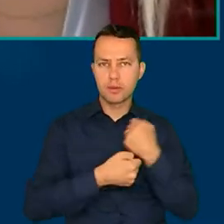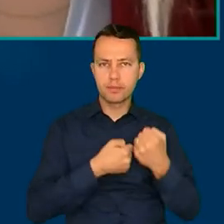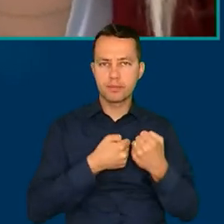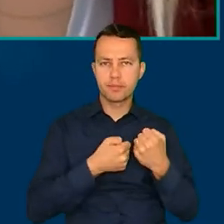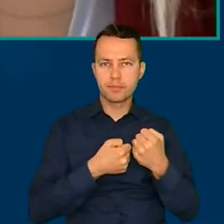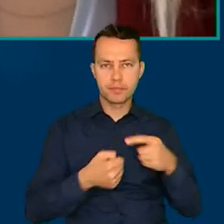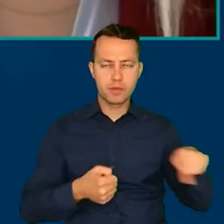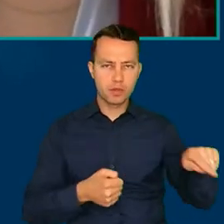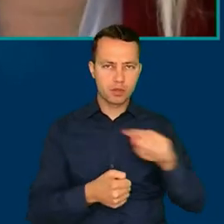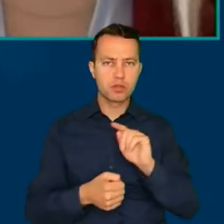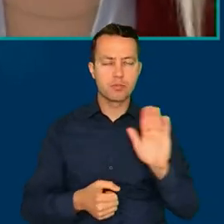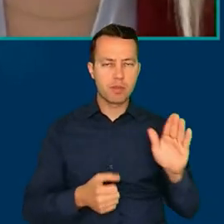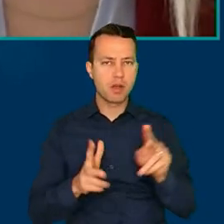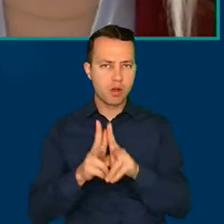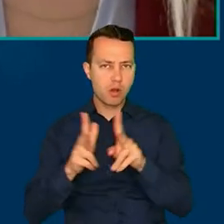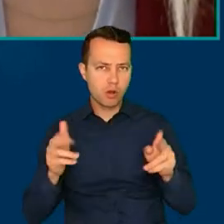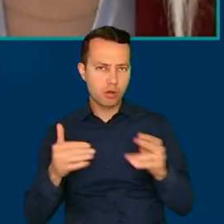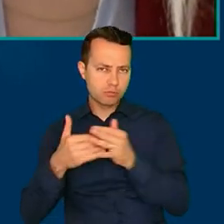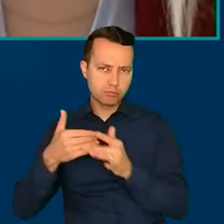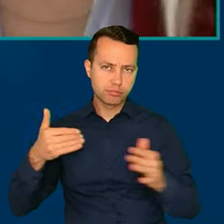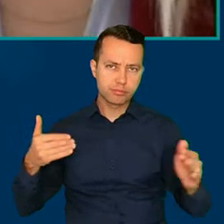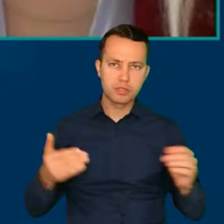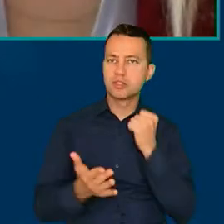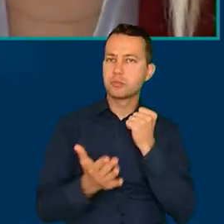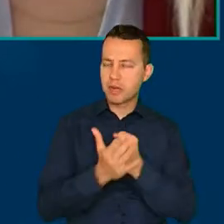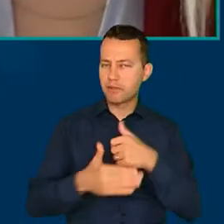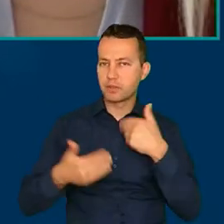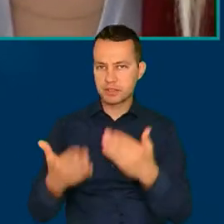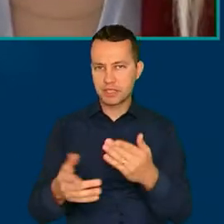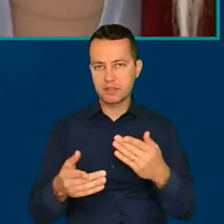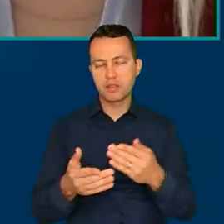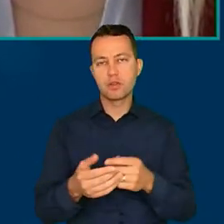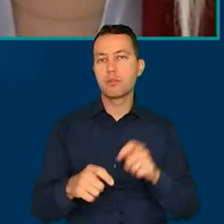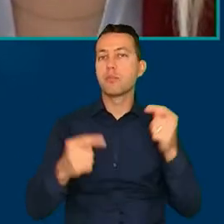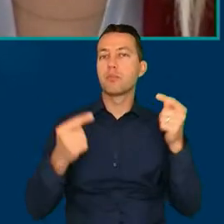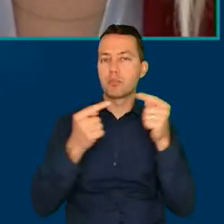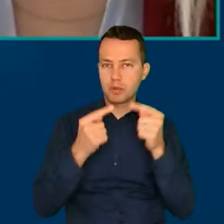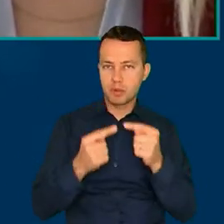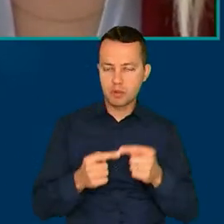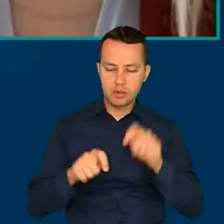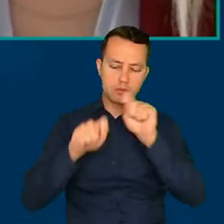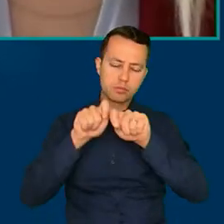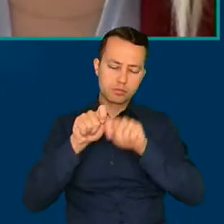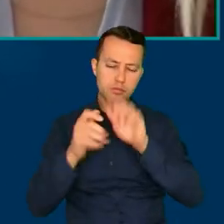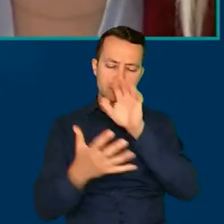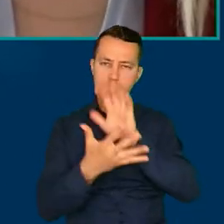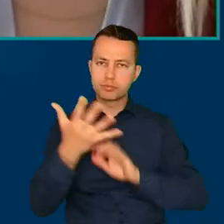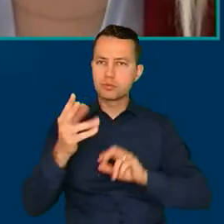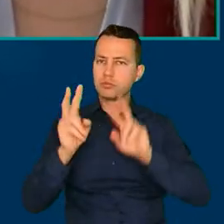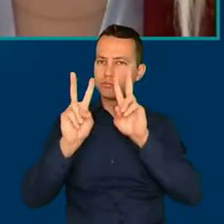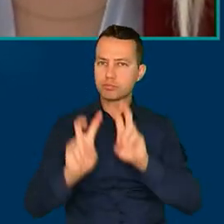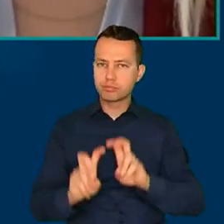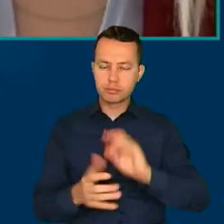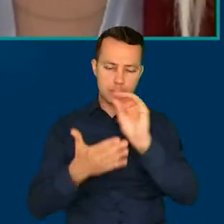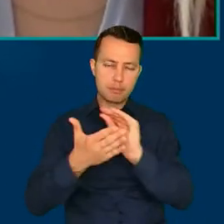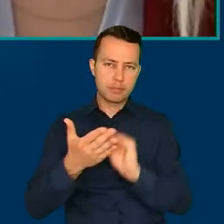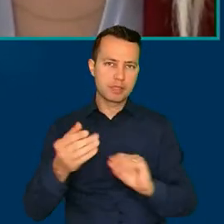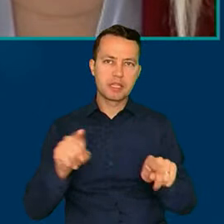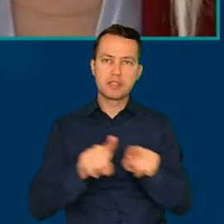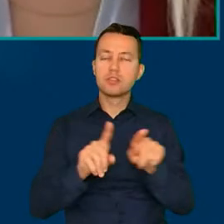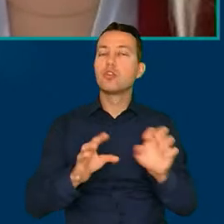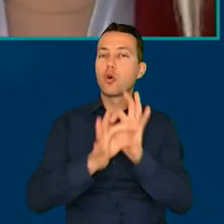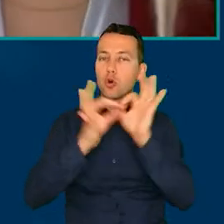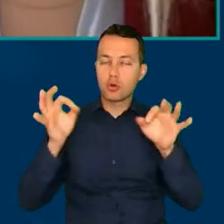identify their general areas of risk, as well as the specific areas of risk they've identified, and explain their prioritization